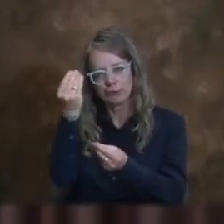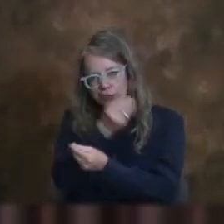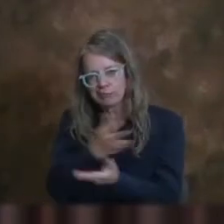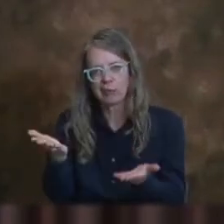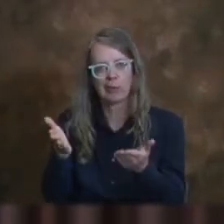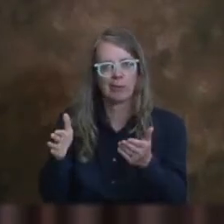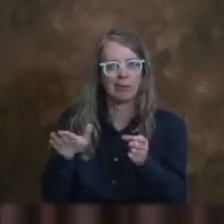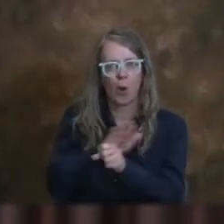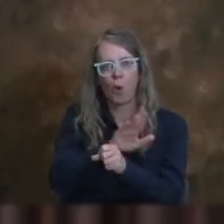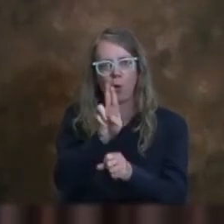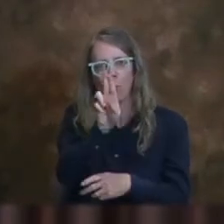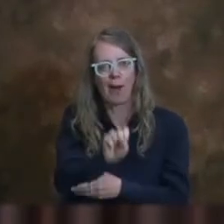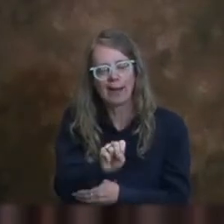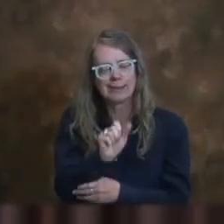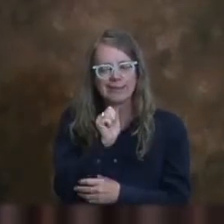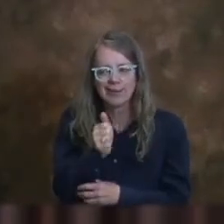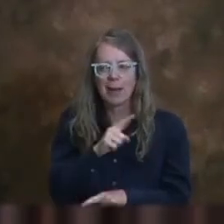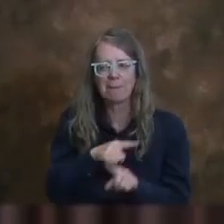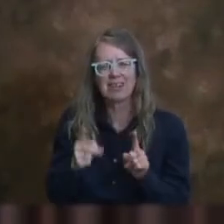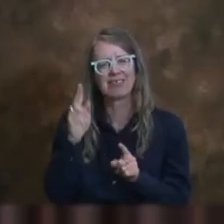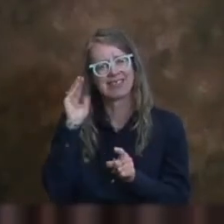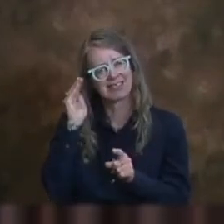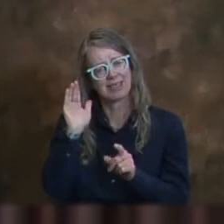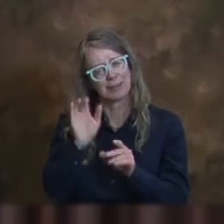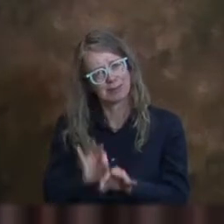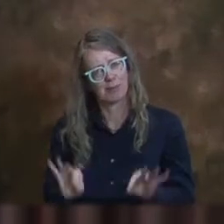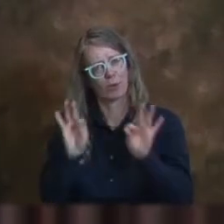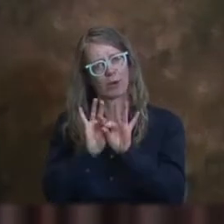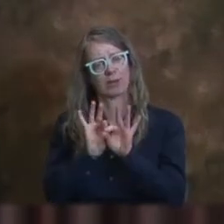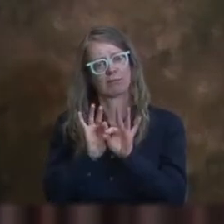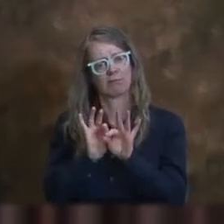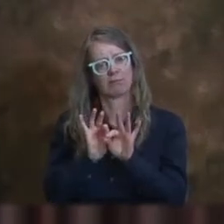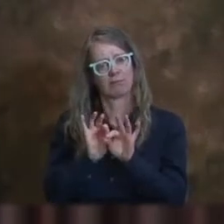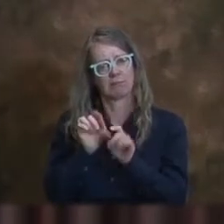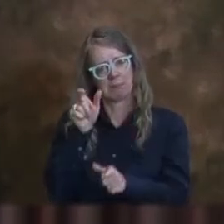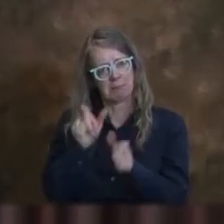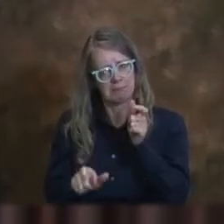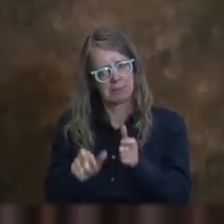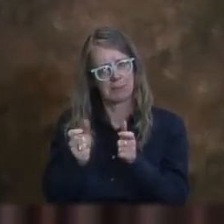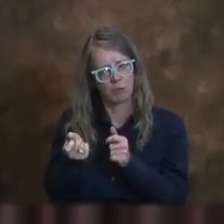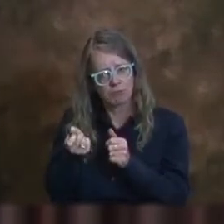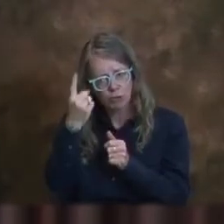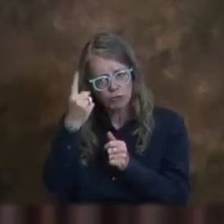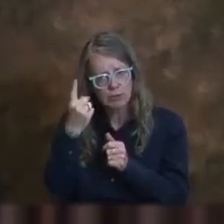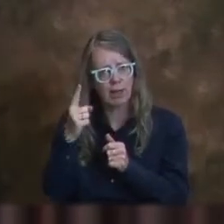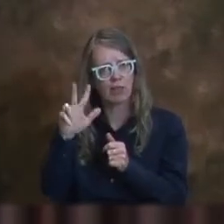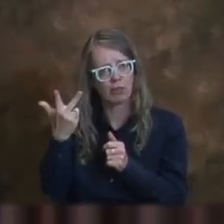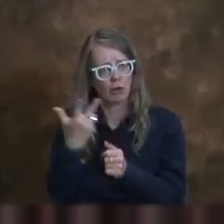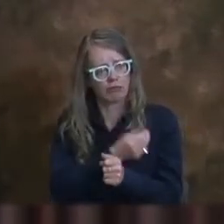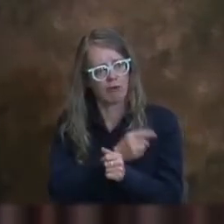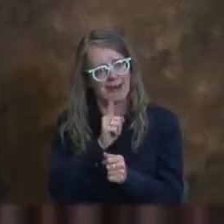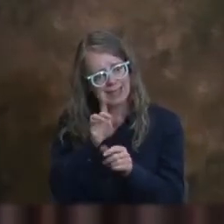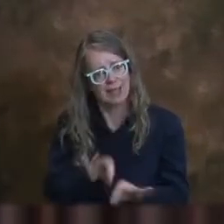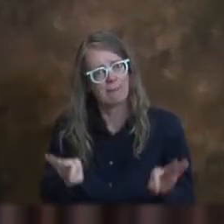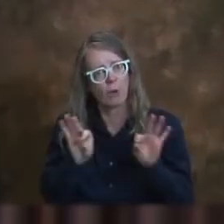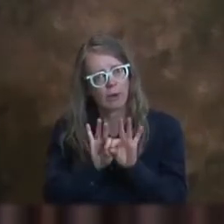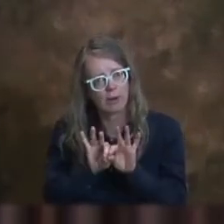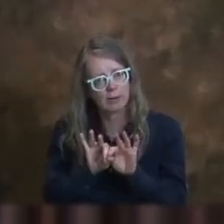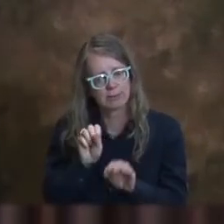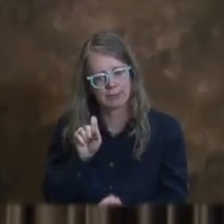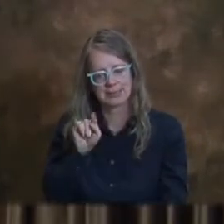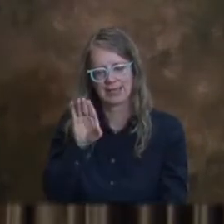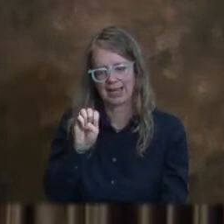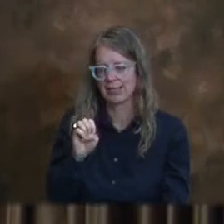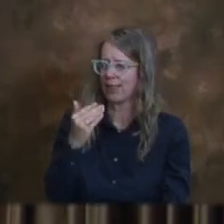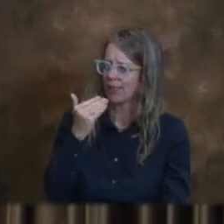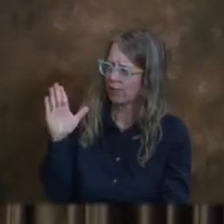is, it seems so important that folks go ahead and get the 3rd shot. Thanks for that comment.